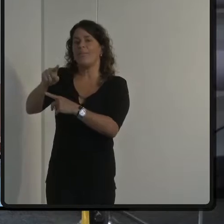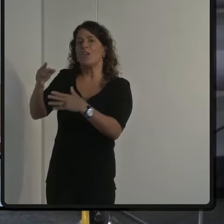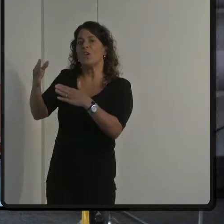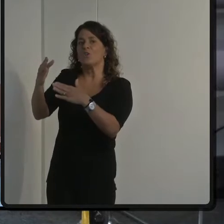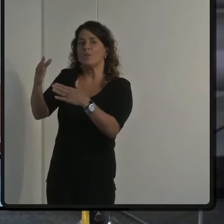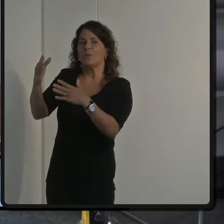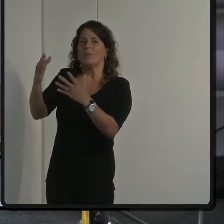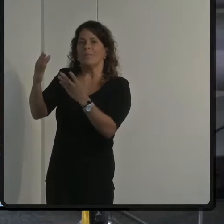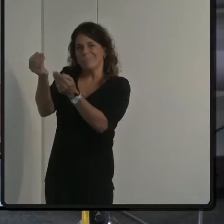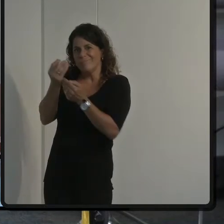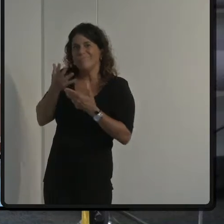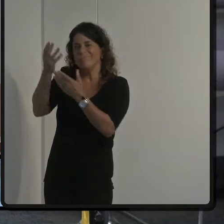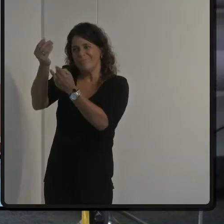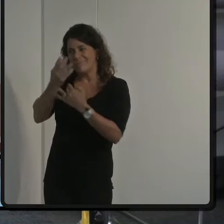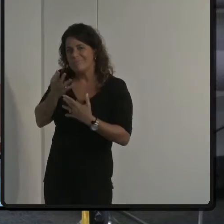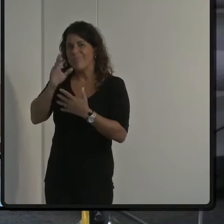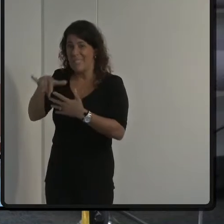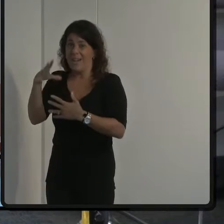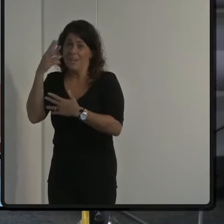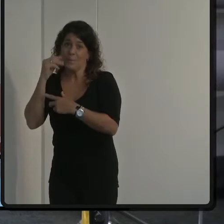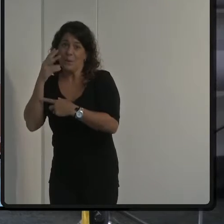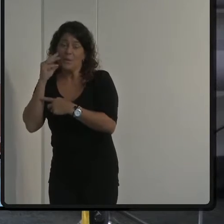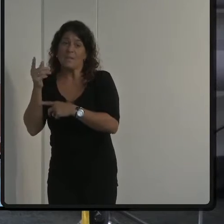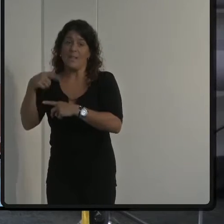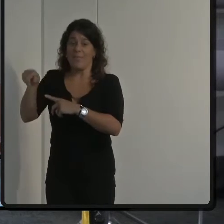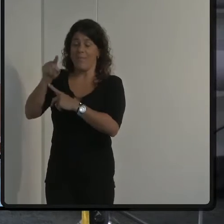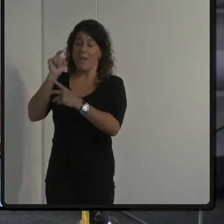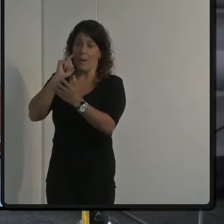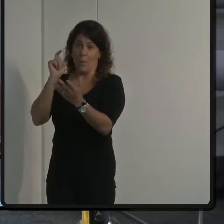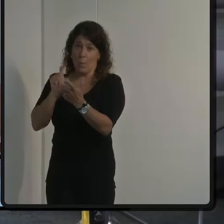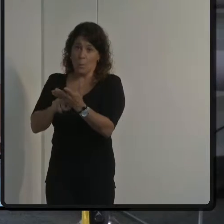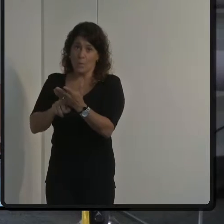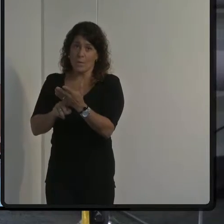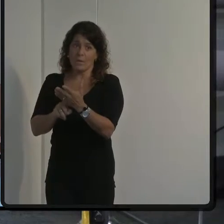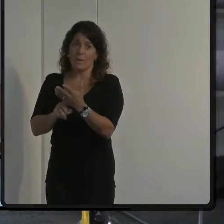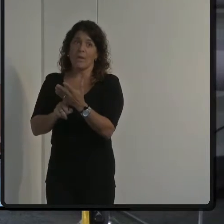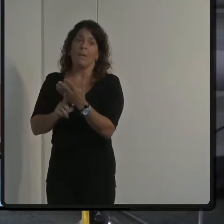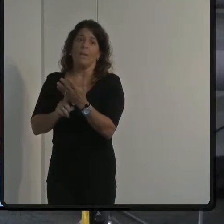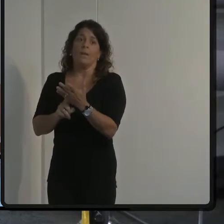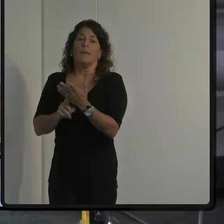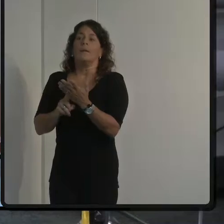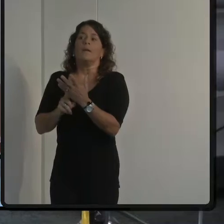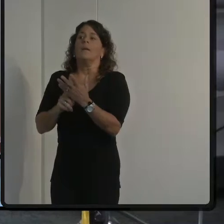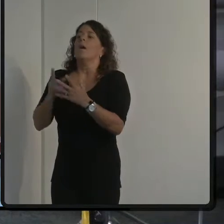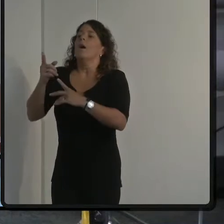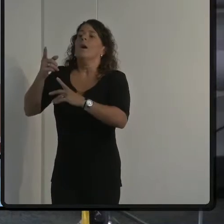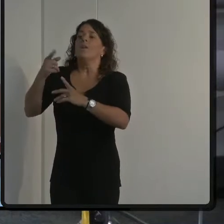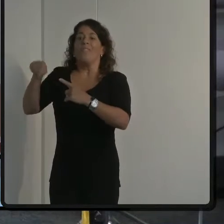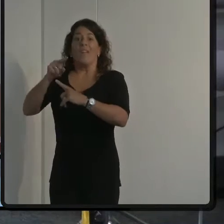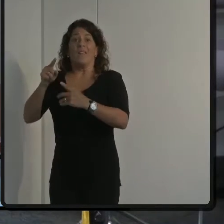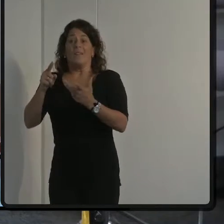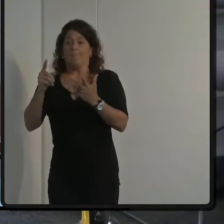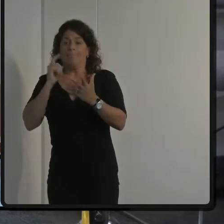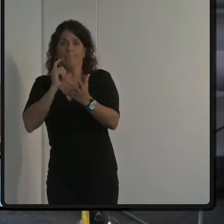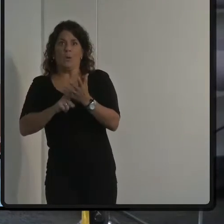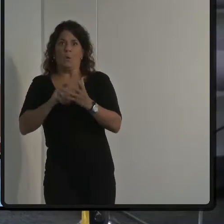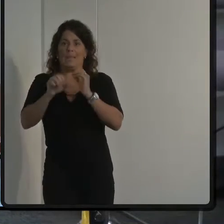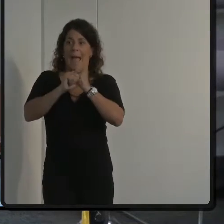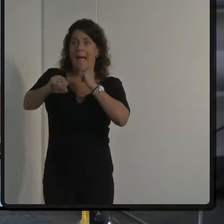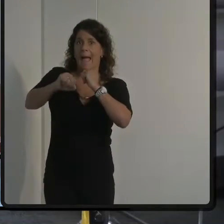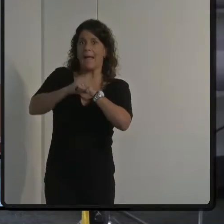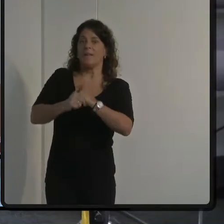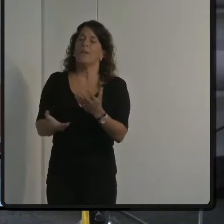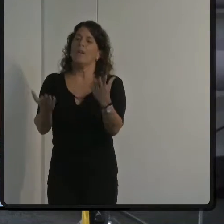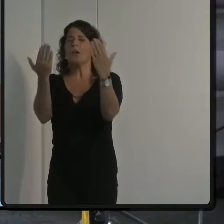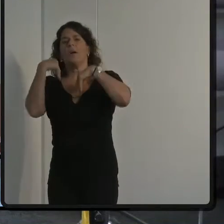that exact experience where they are answering ads that say, come to live